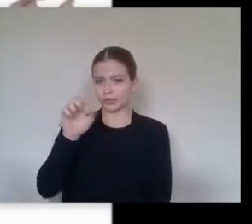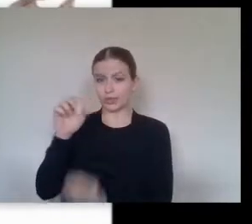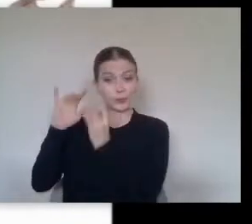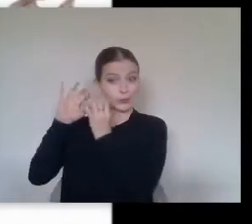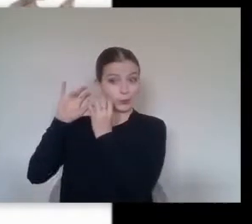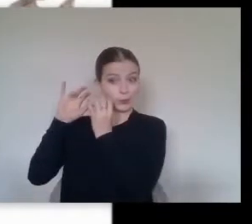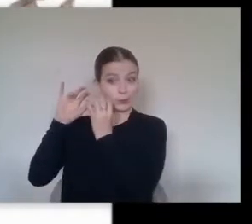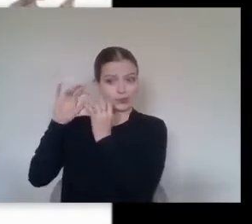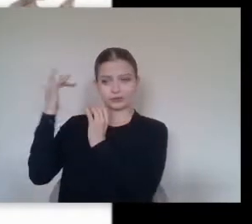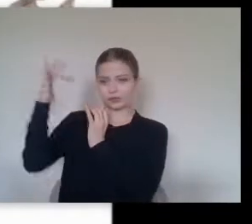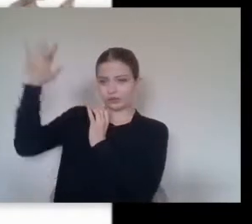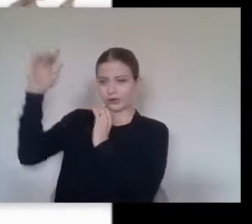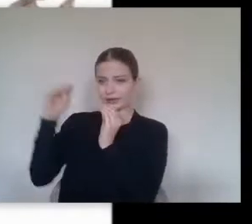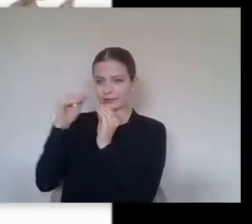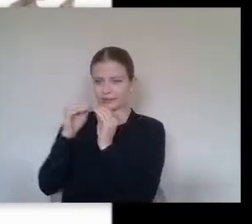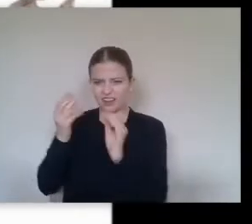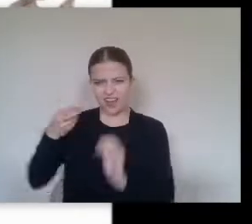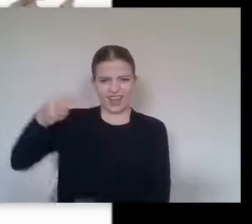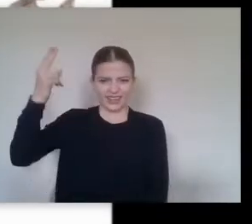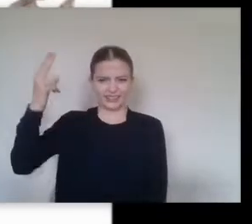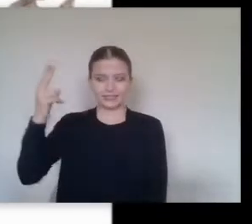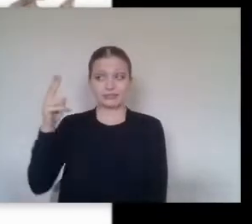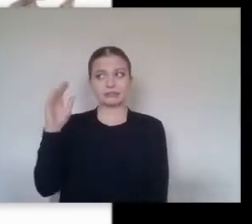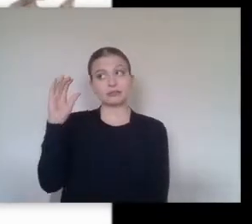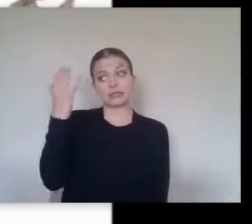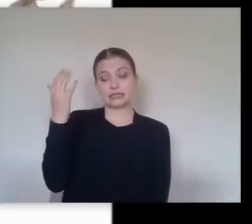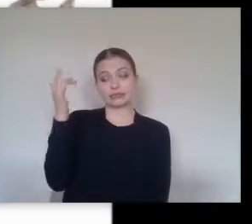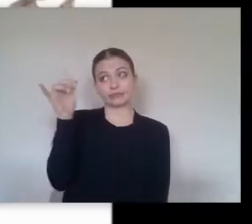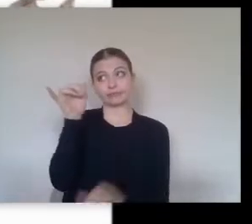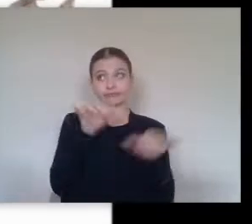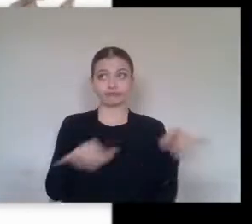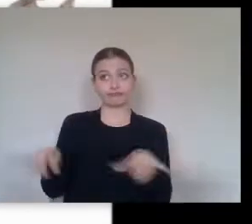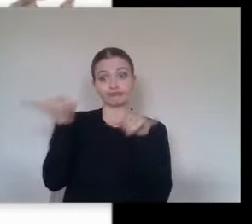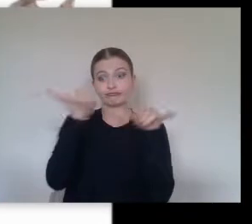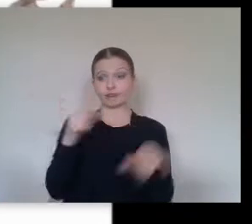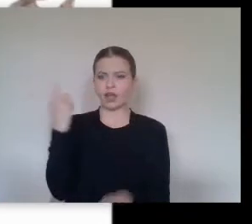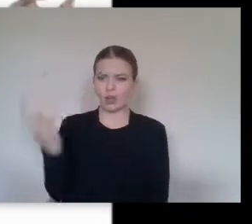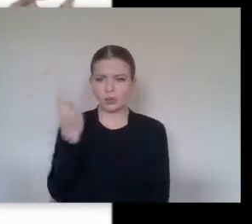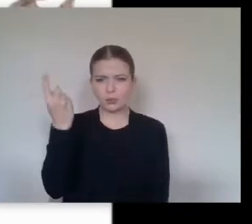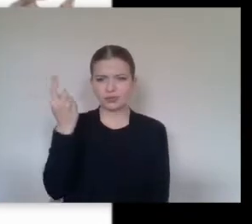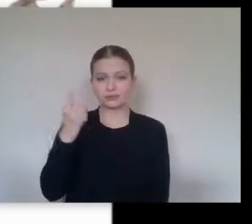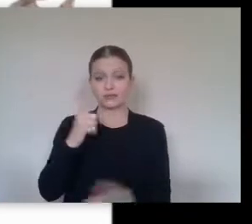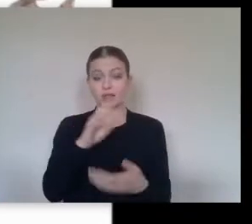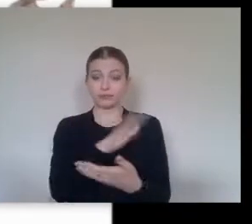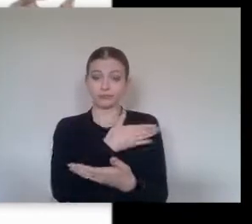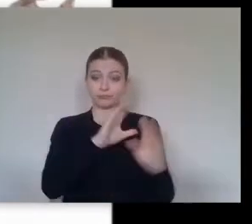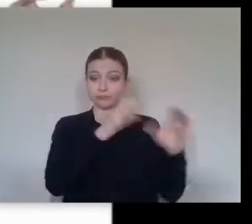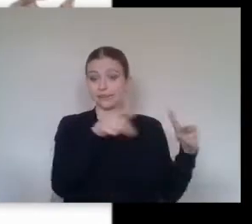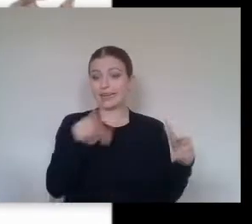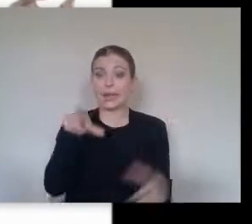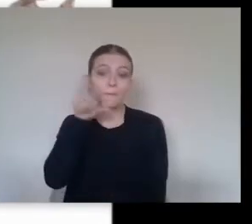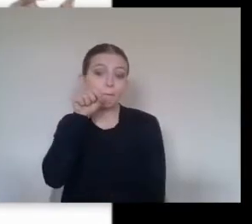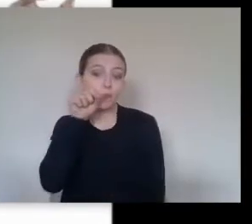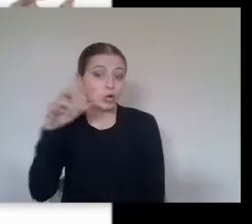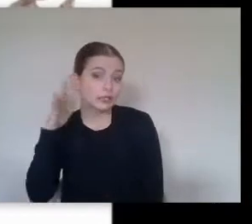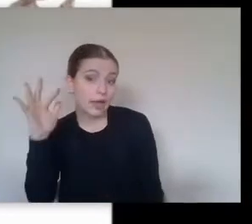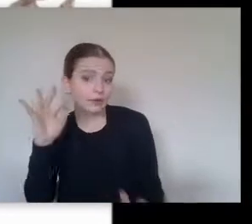woodwinds. It seems like that's all we ever do. Whenever the orchestra needs a bird, there we